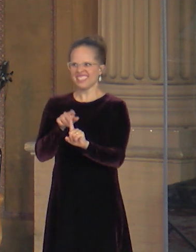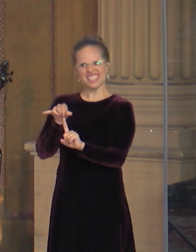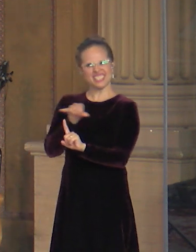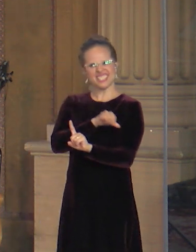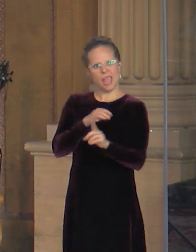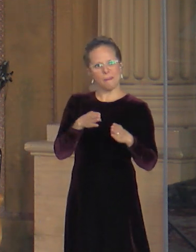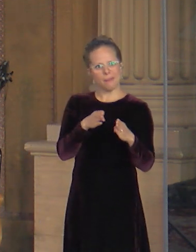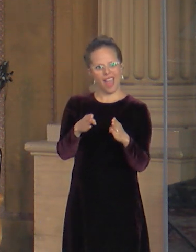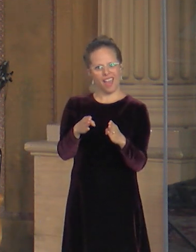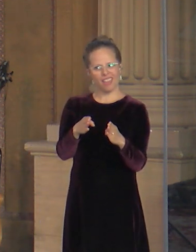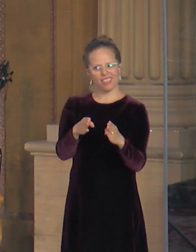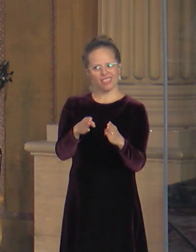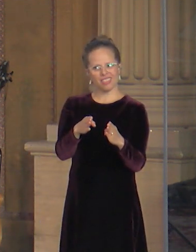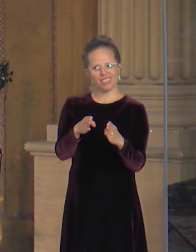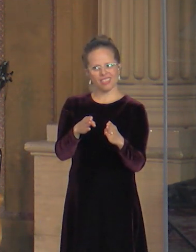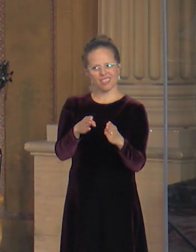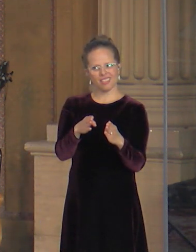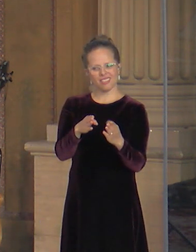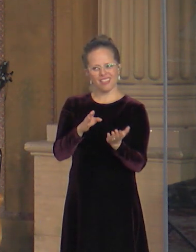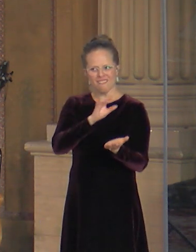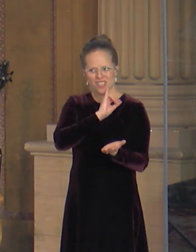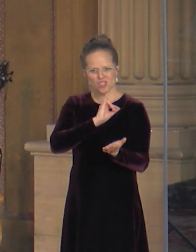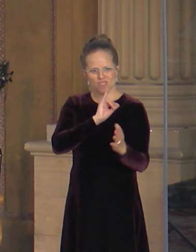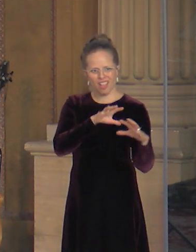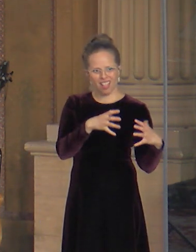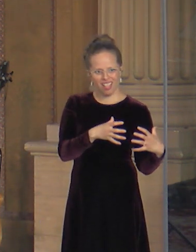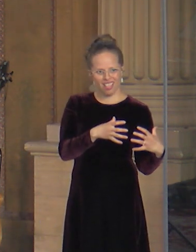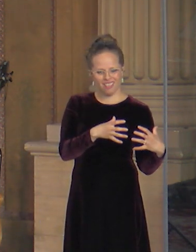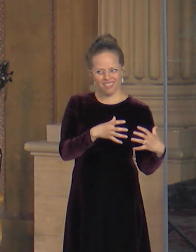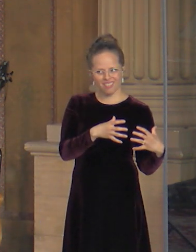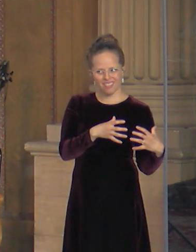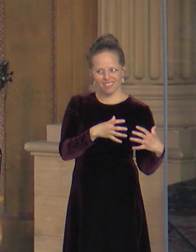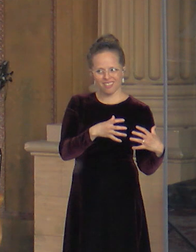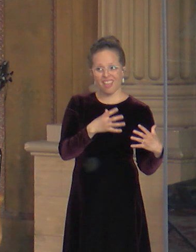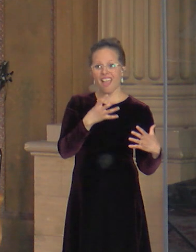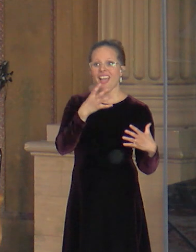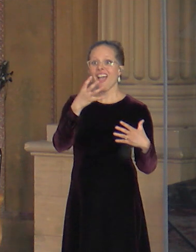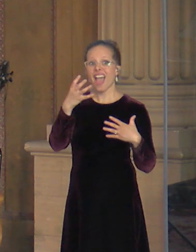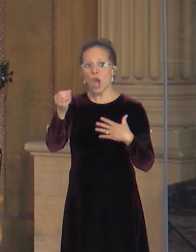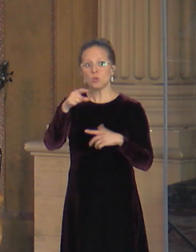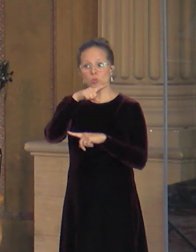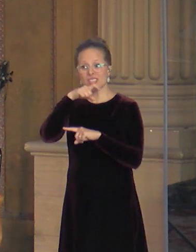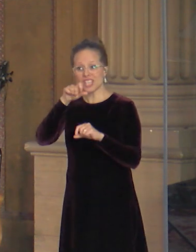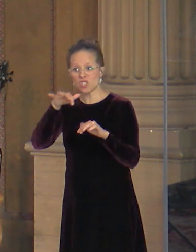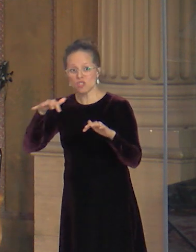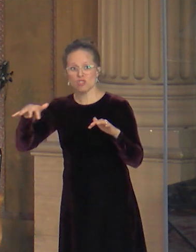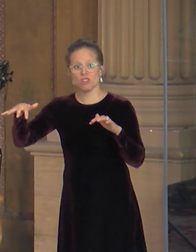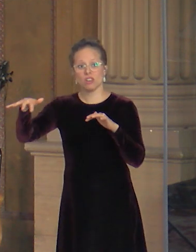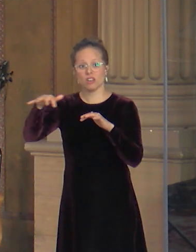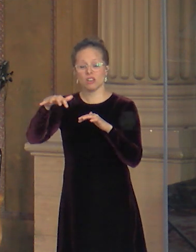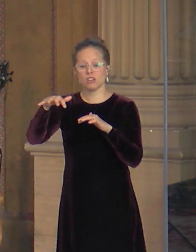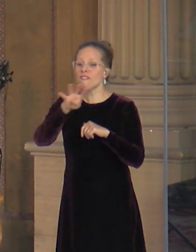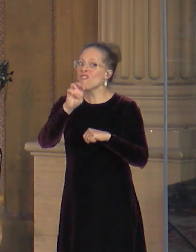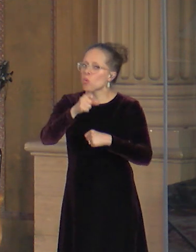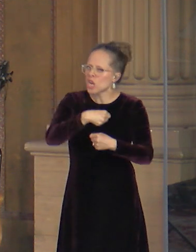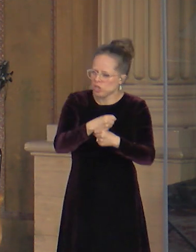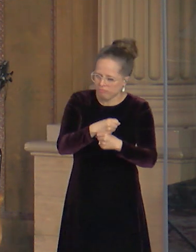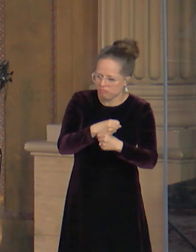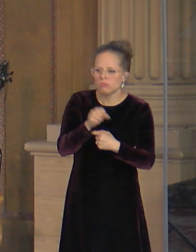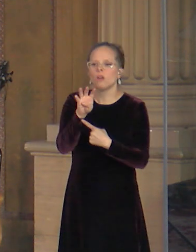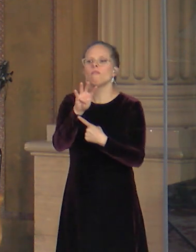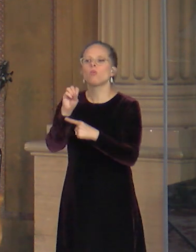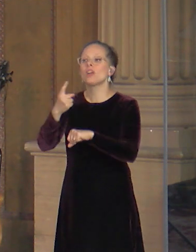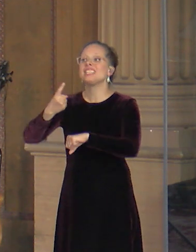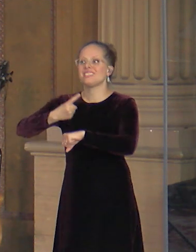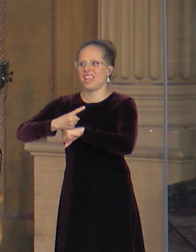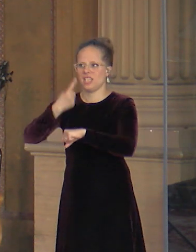took up from Egypt through the water and now he's in the desert not for 40 years but for 40 days for his